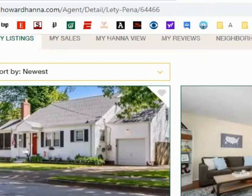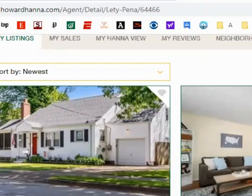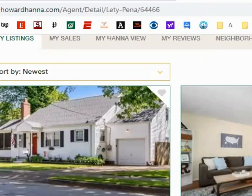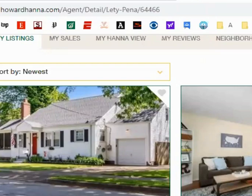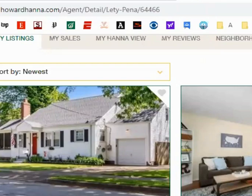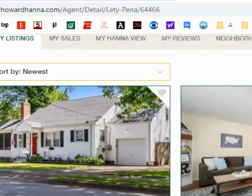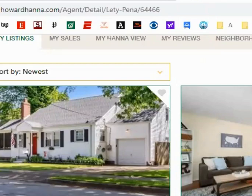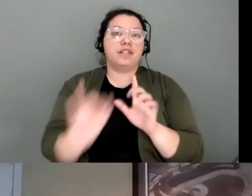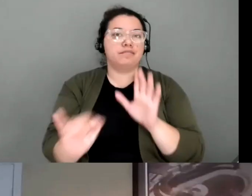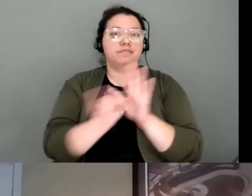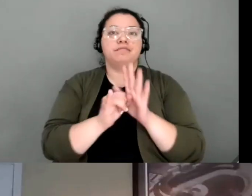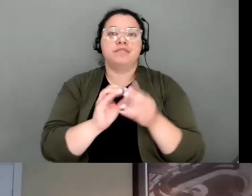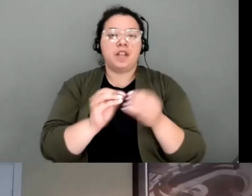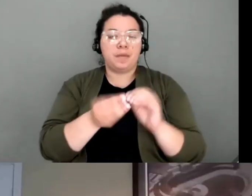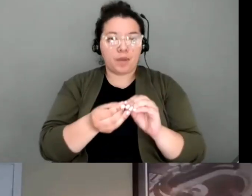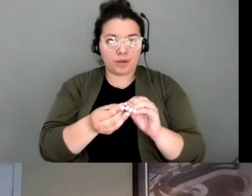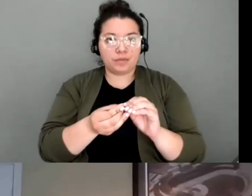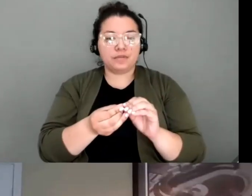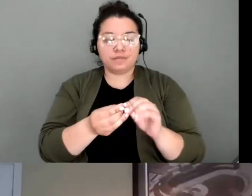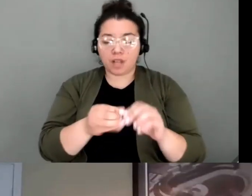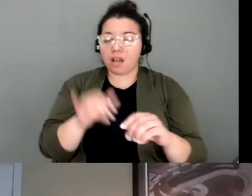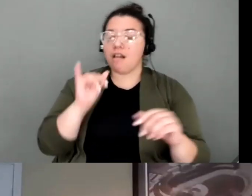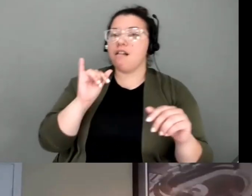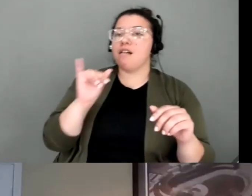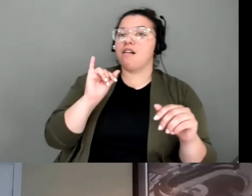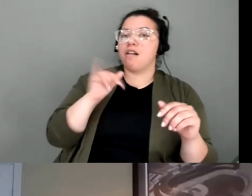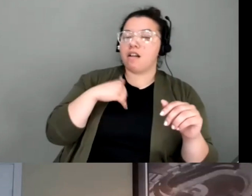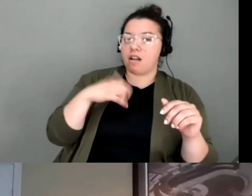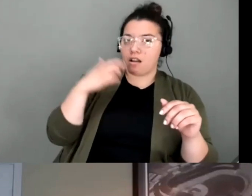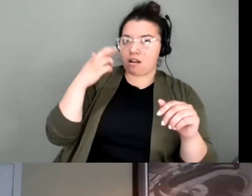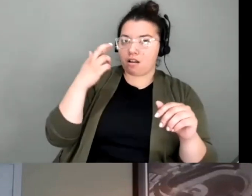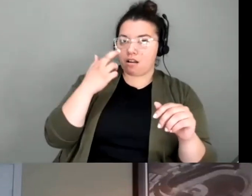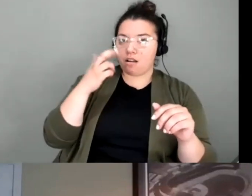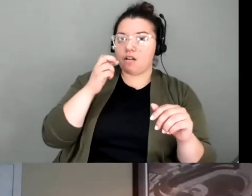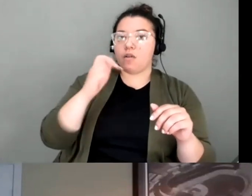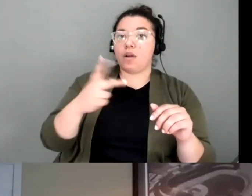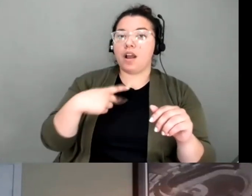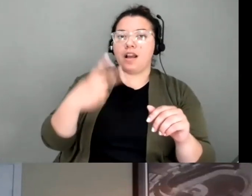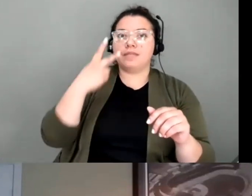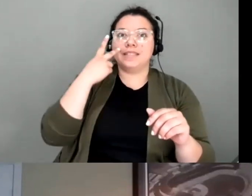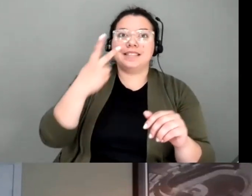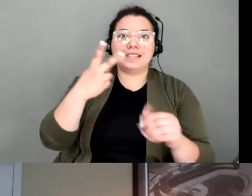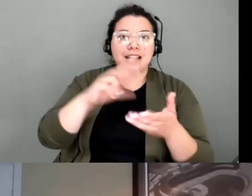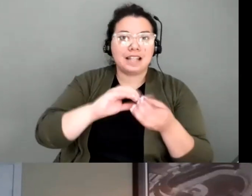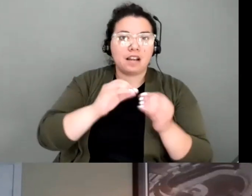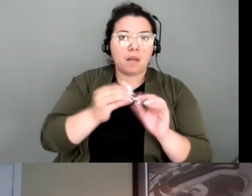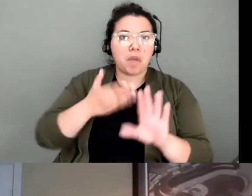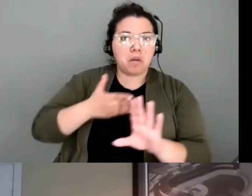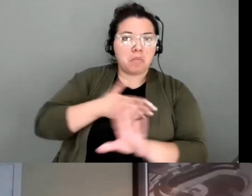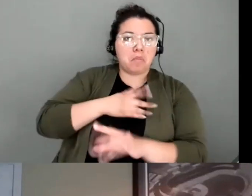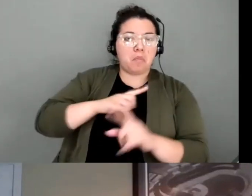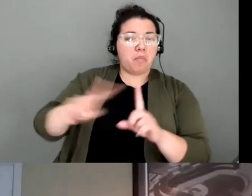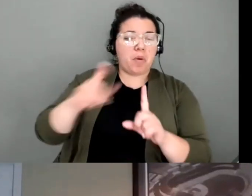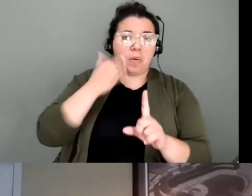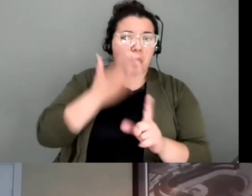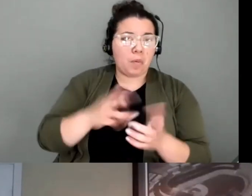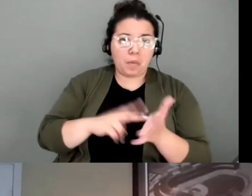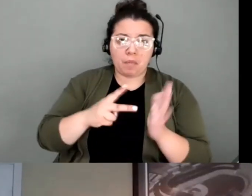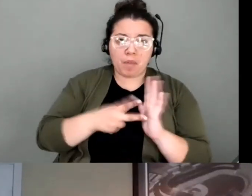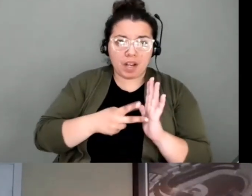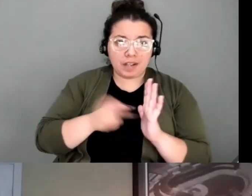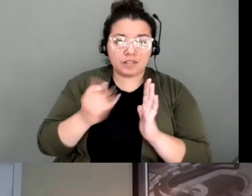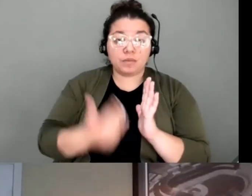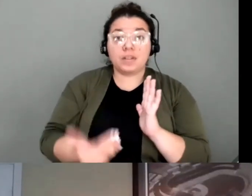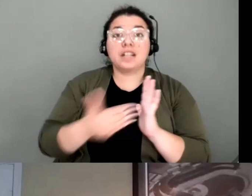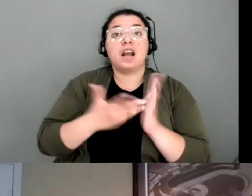think that we probably see these numbers a lot in real estate listings, but we never really know what it means. And again, we want to stress to students